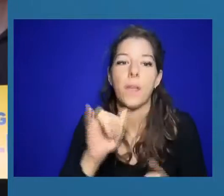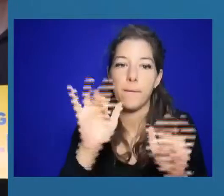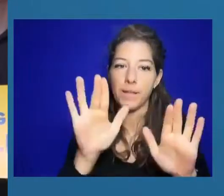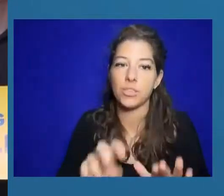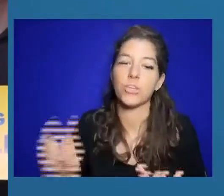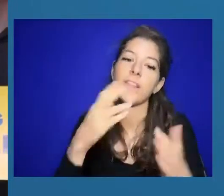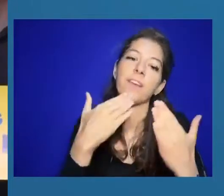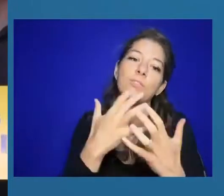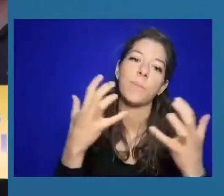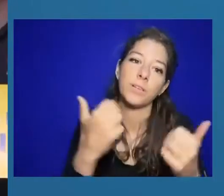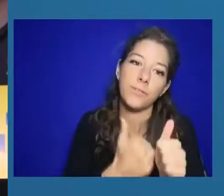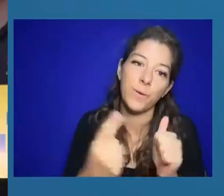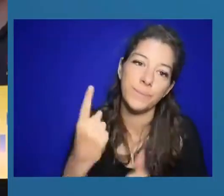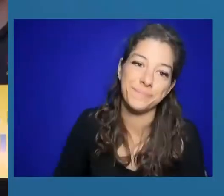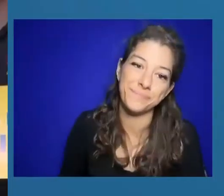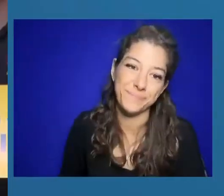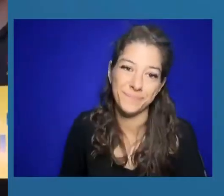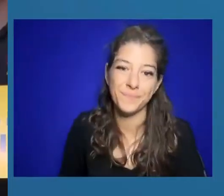everyone.